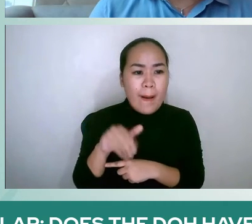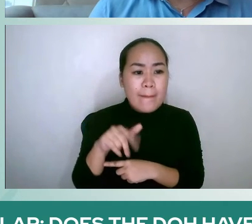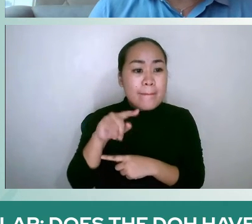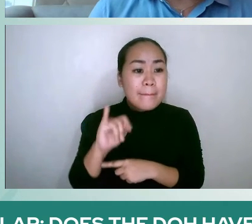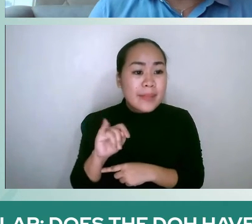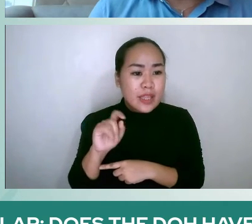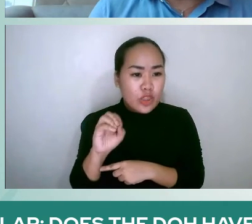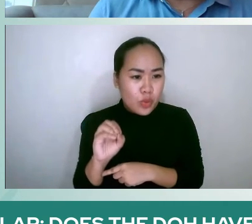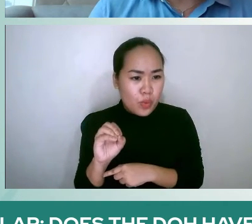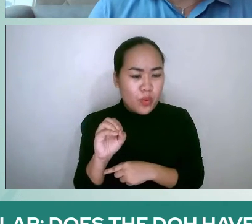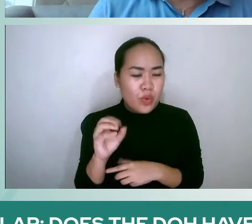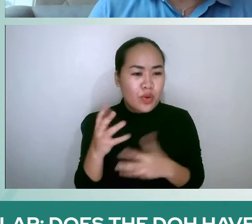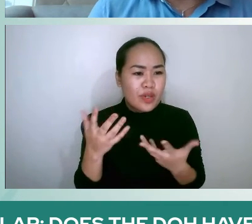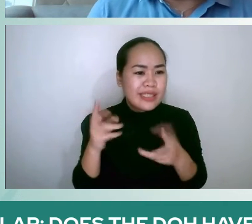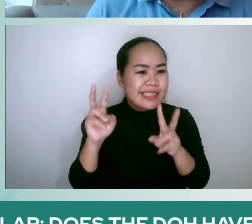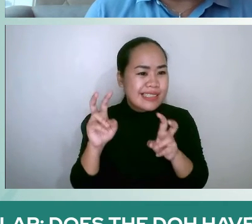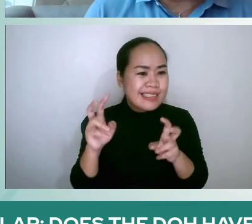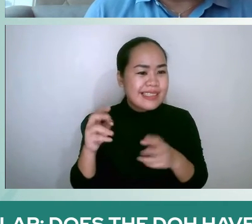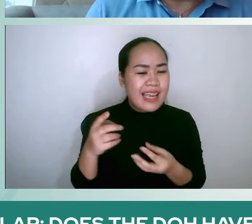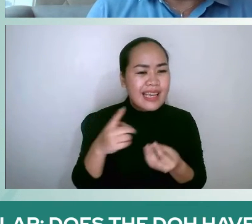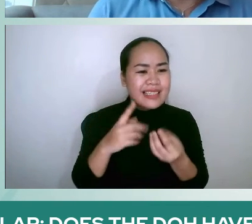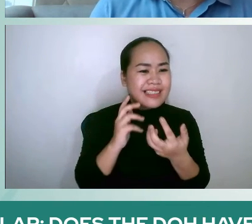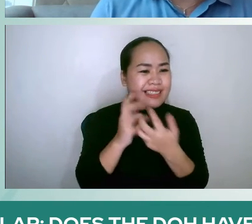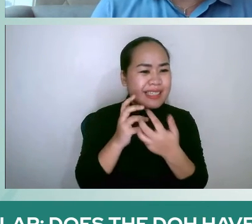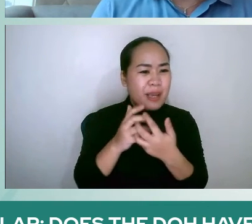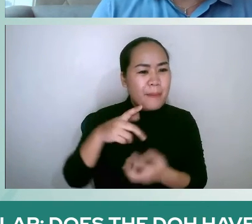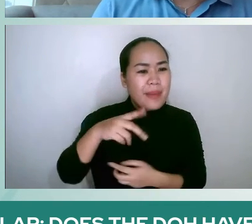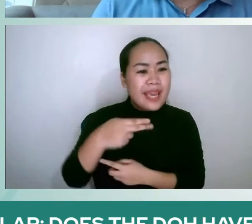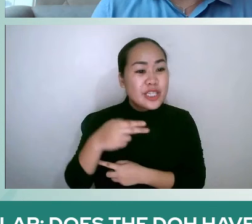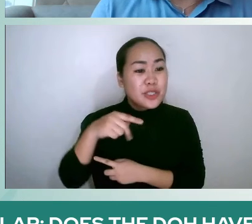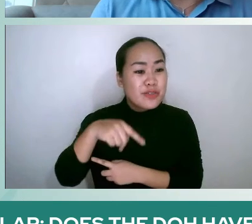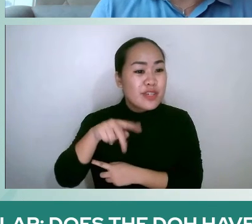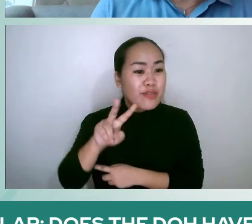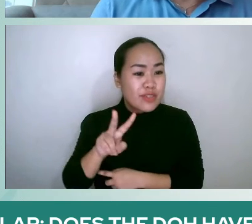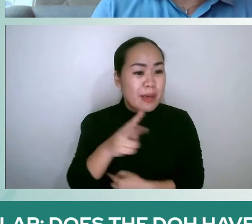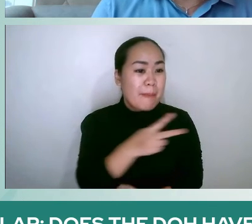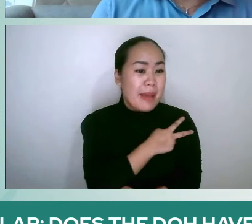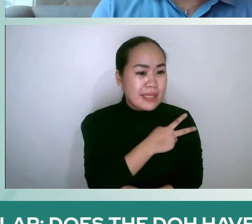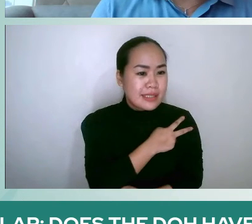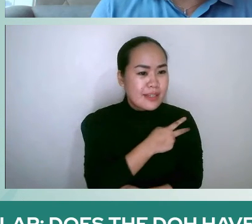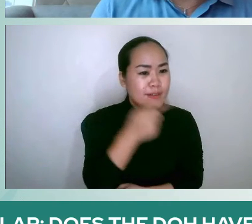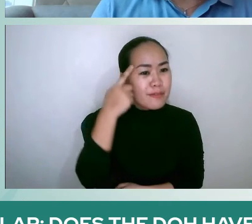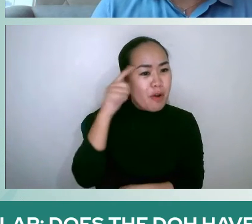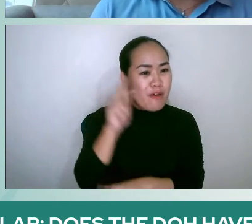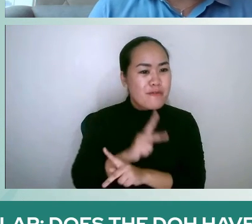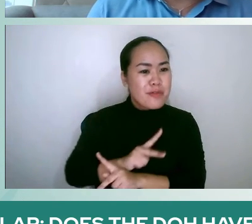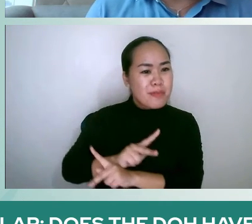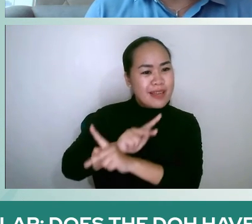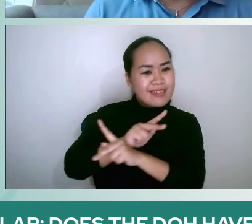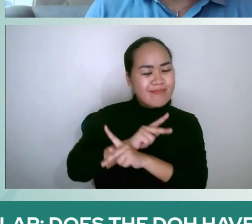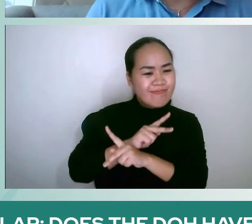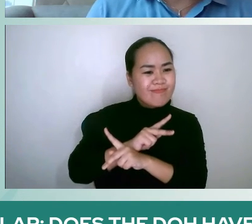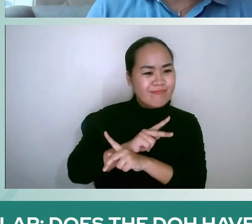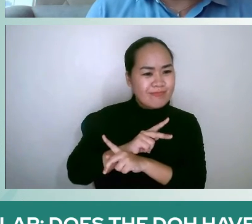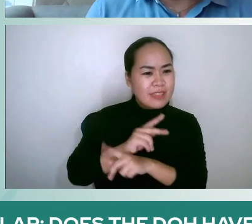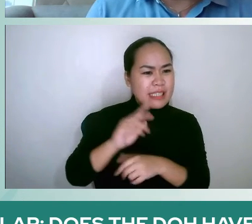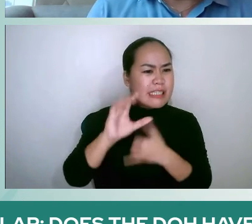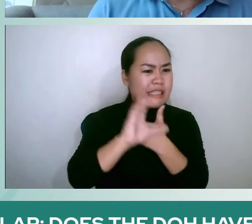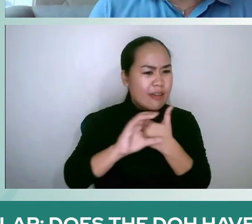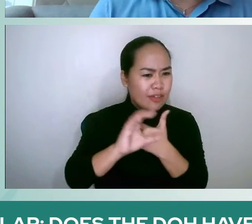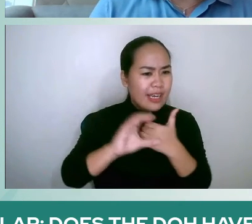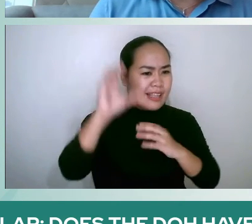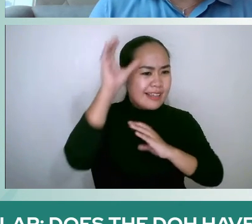Todo Pito is HPV vaccination to prevent cervical cancer. So we are going to collaborate with our